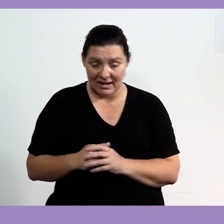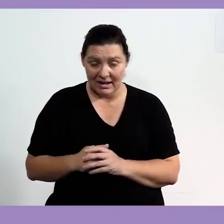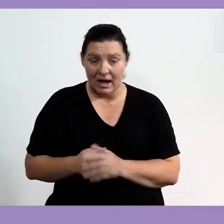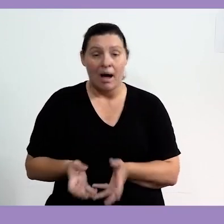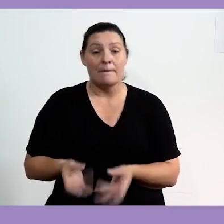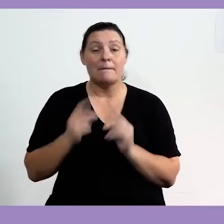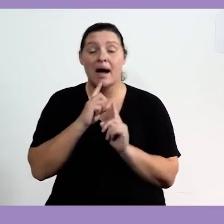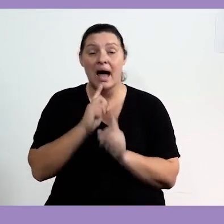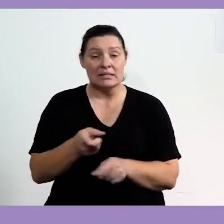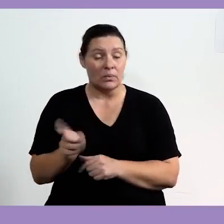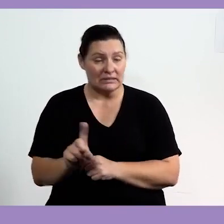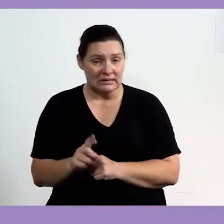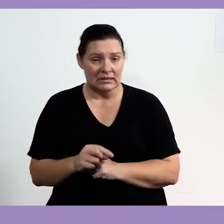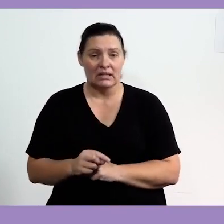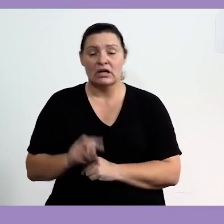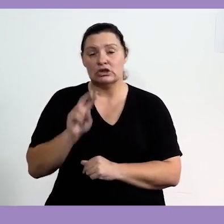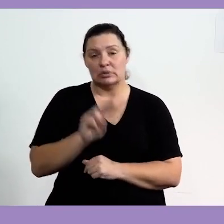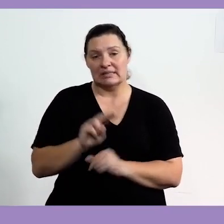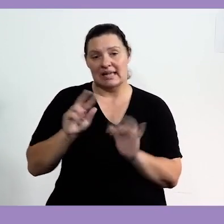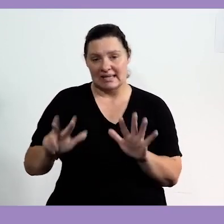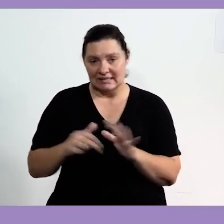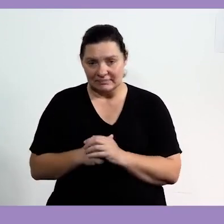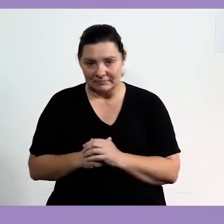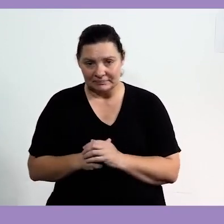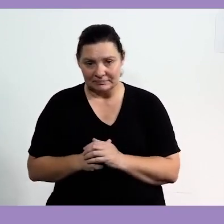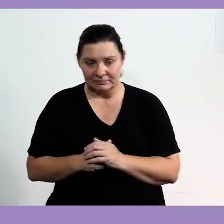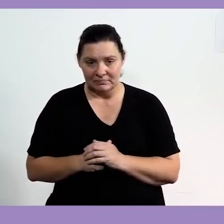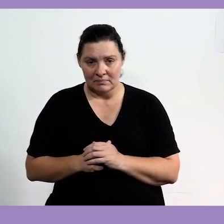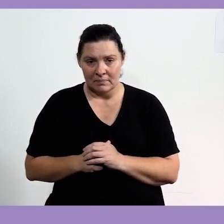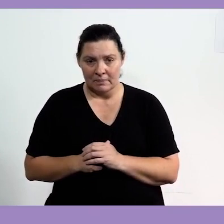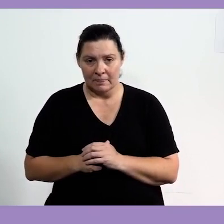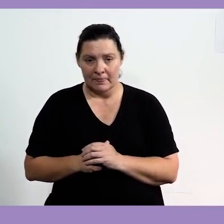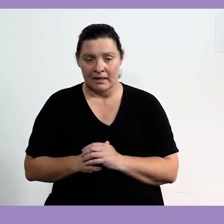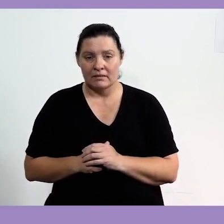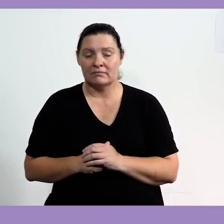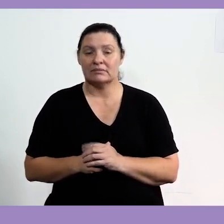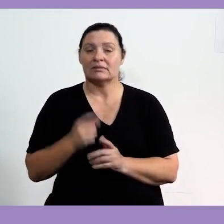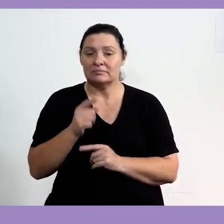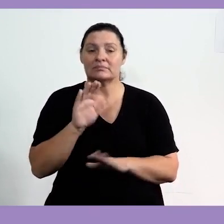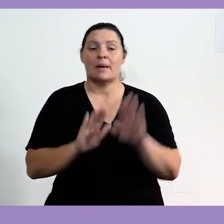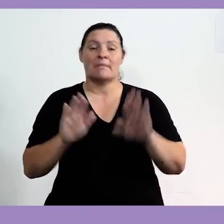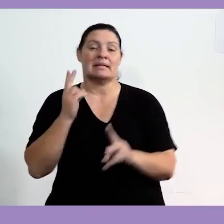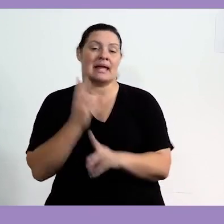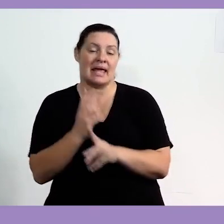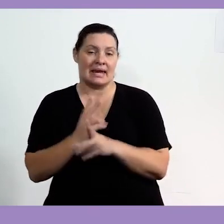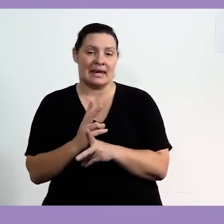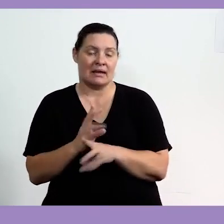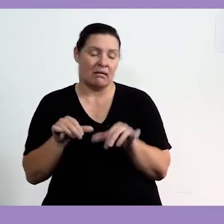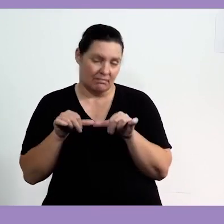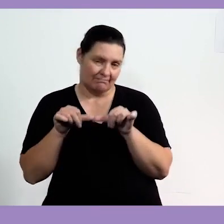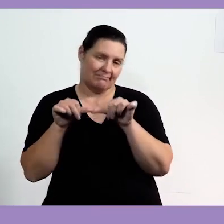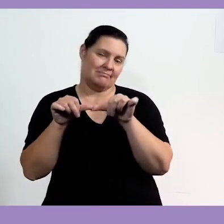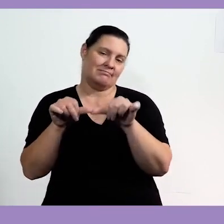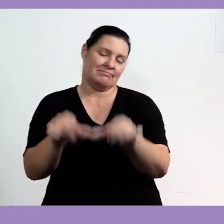7, we are going to get an answer of 28. So that pattern, again,